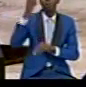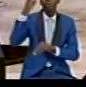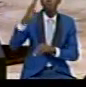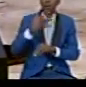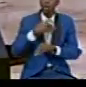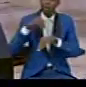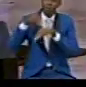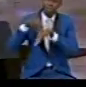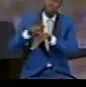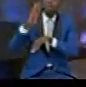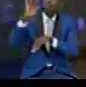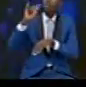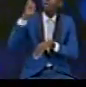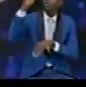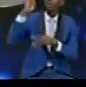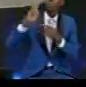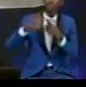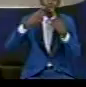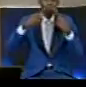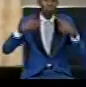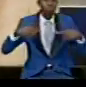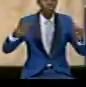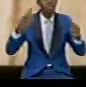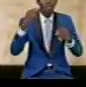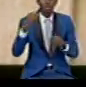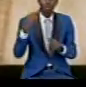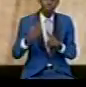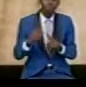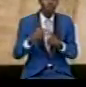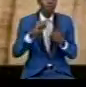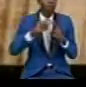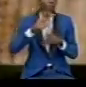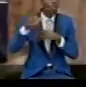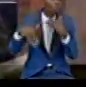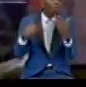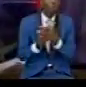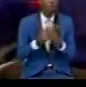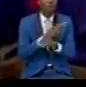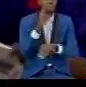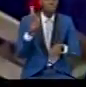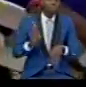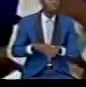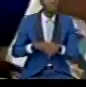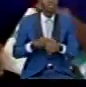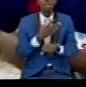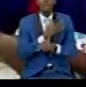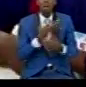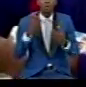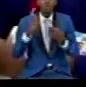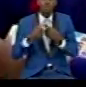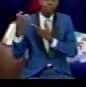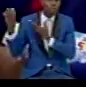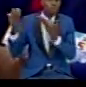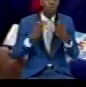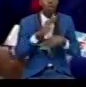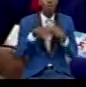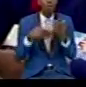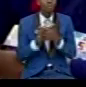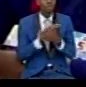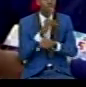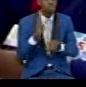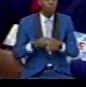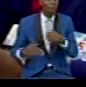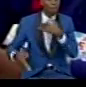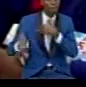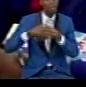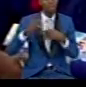sent of God to declare the word to the nation, and he wanted to bring the nation back to God. How